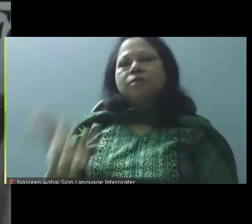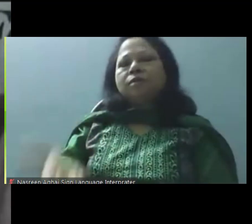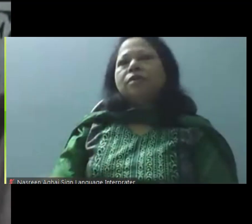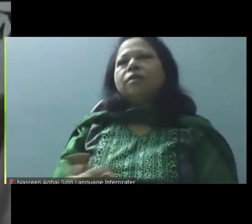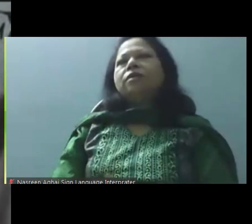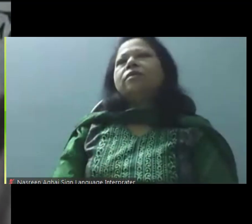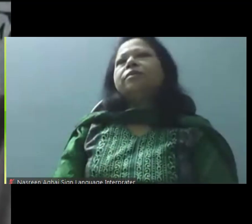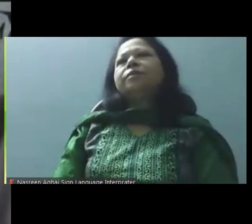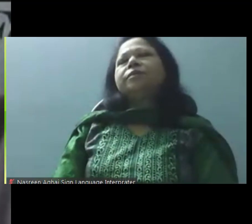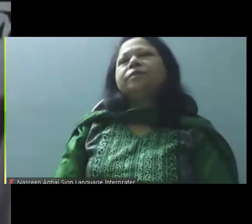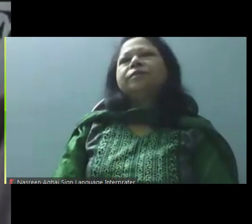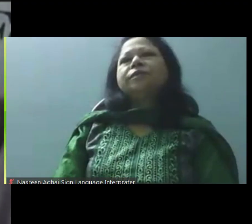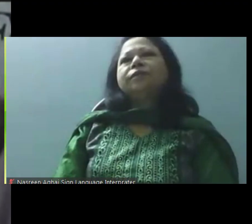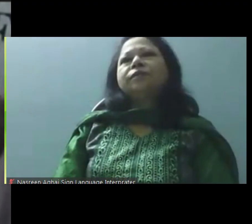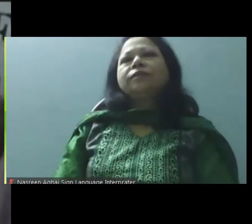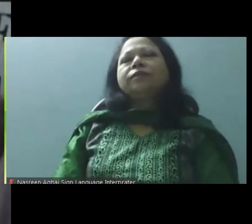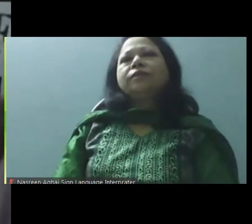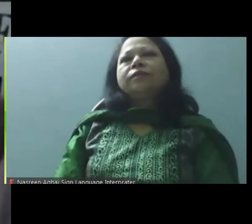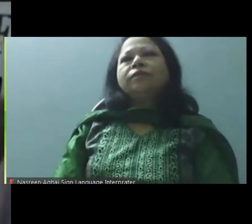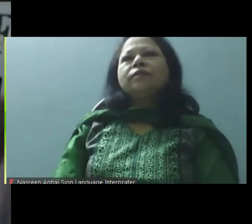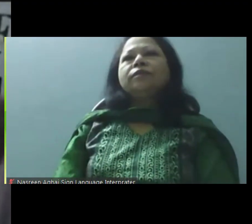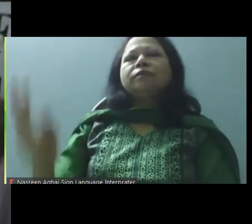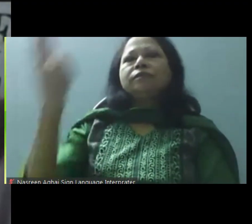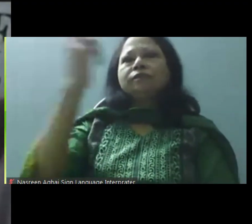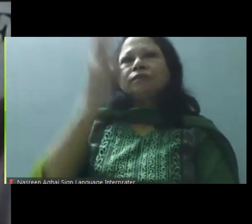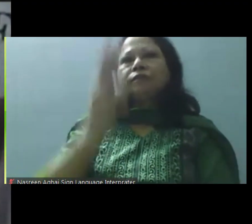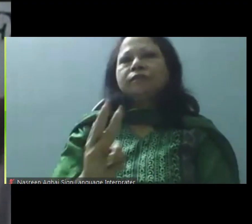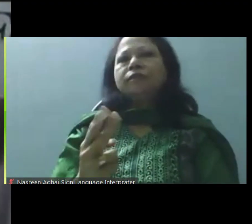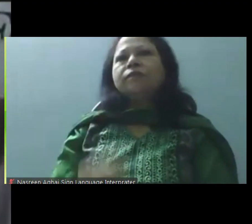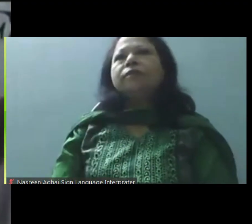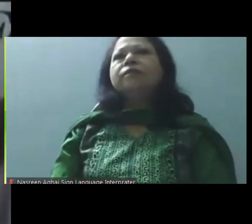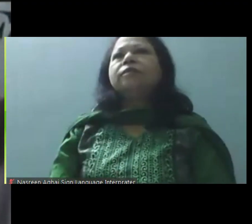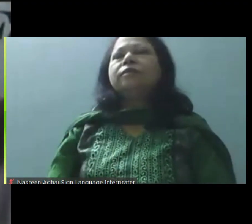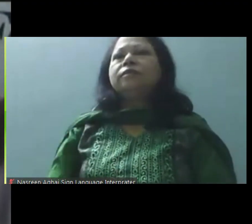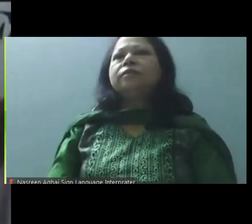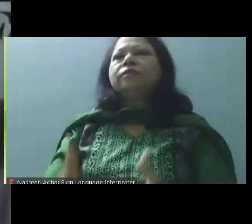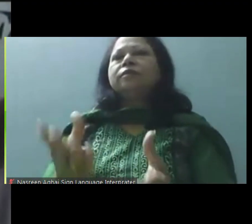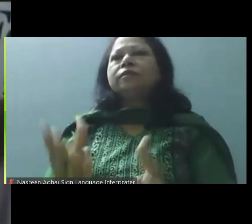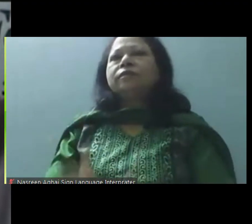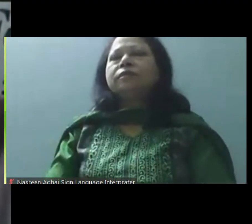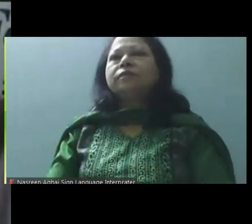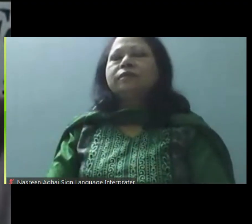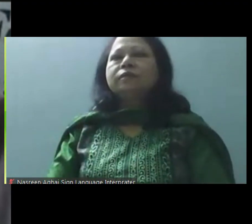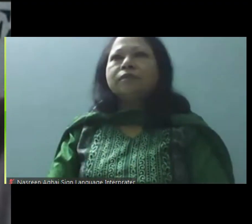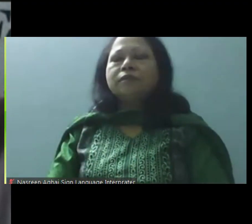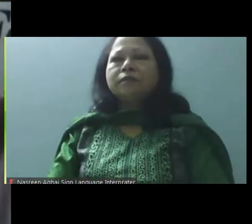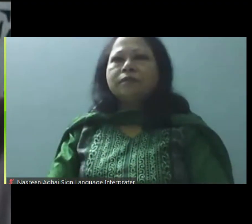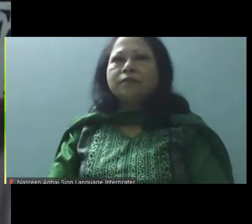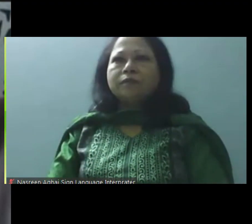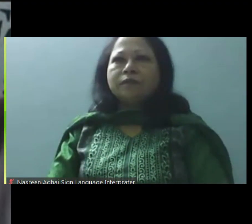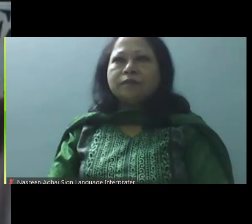extremely grateful. Secondly, I would start my expression by